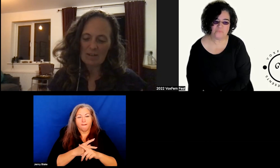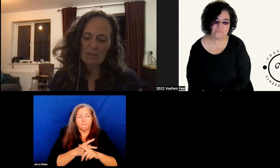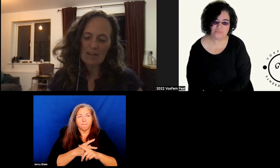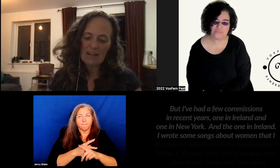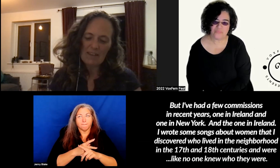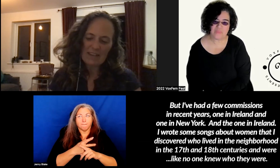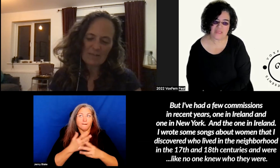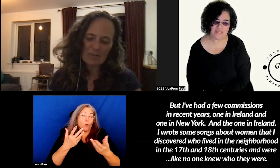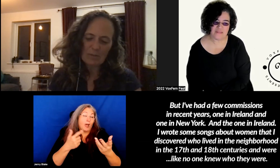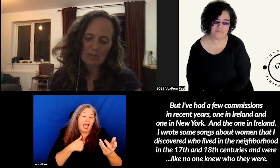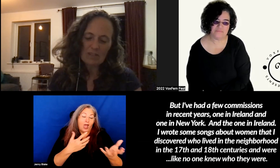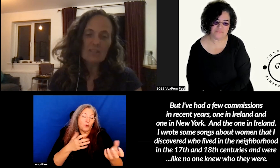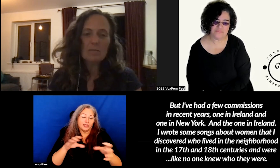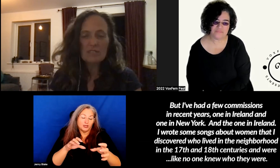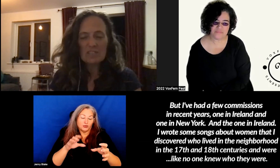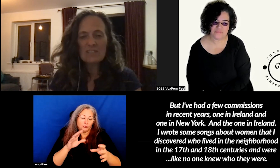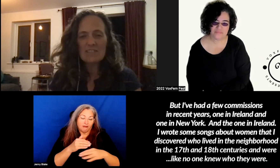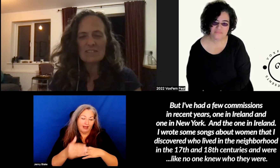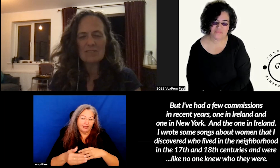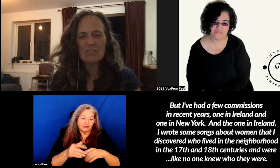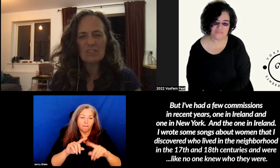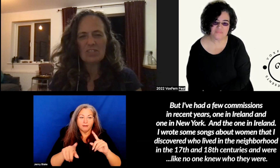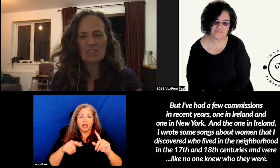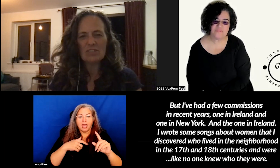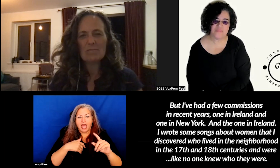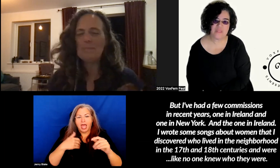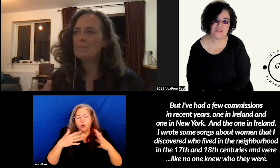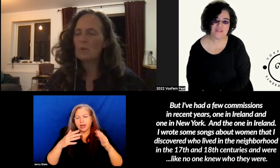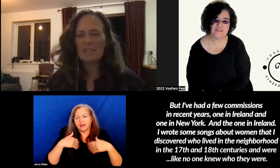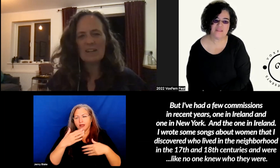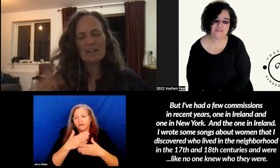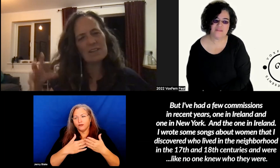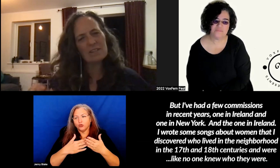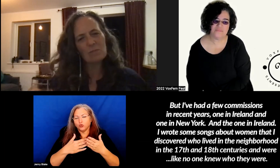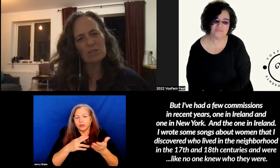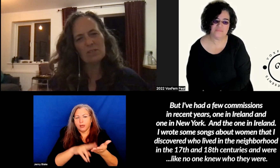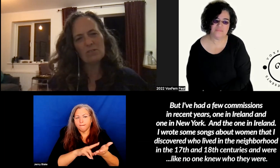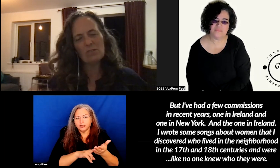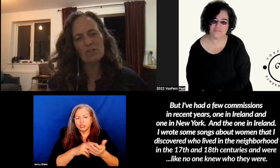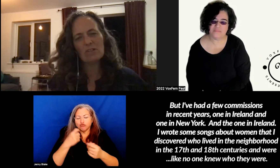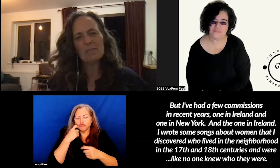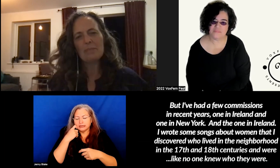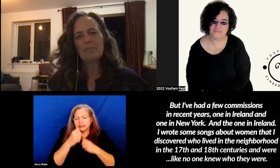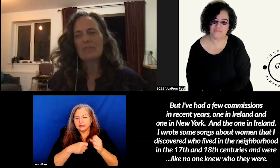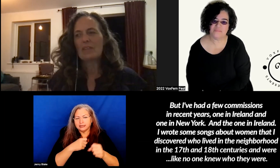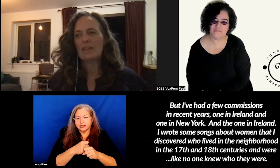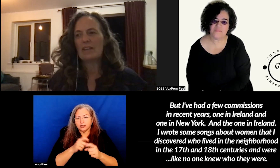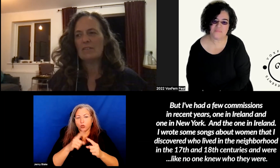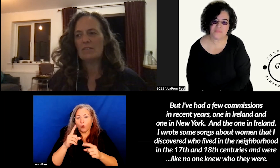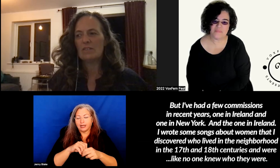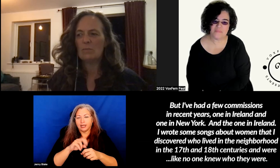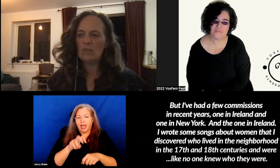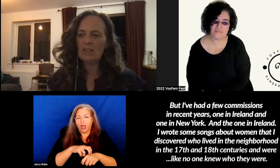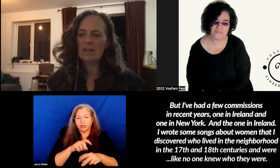that regard. But I've had a few commissions in recent years, one in Ireland and one in New York.